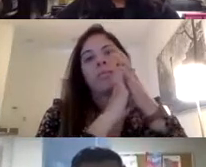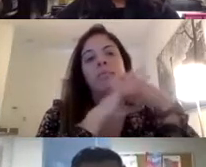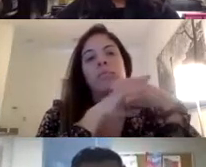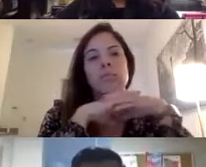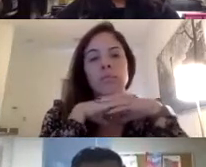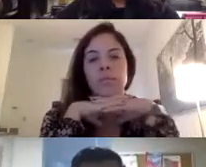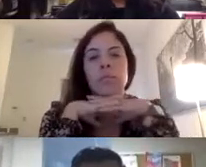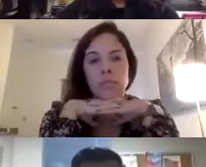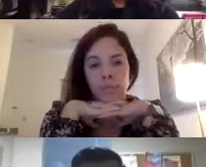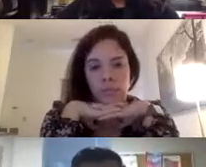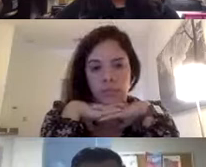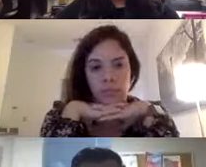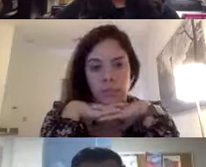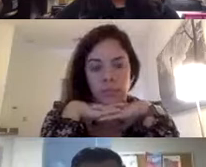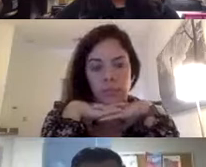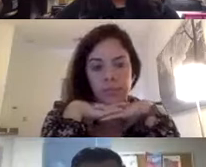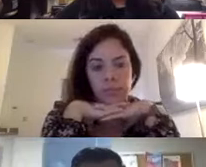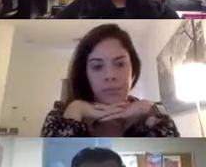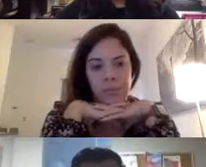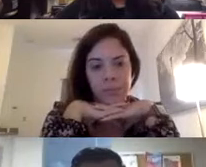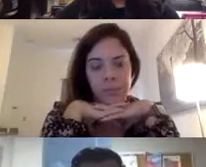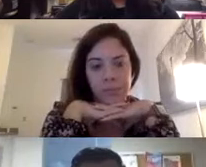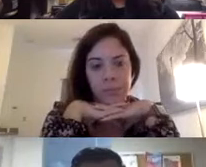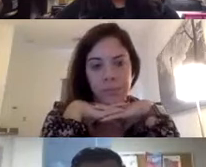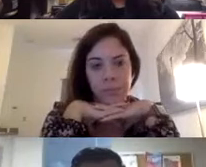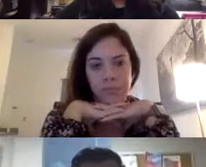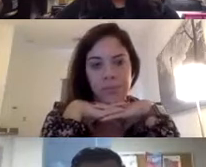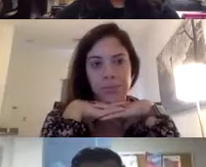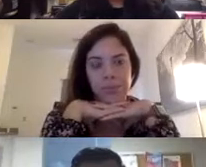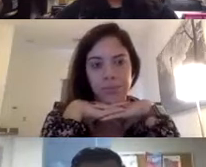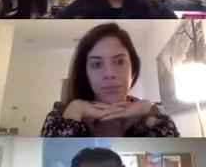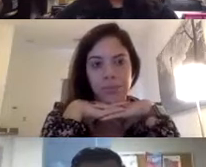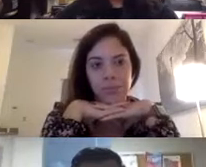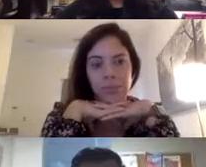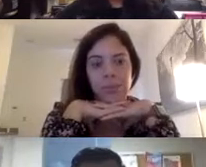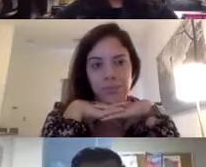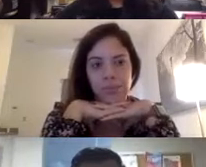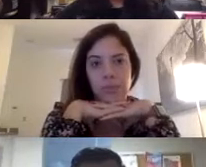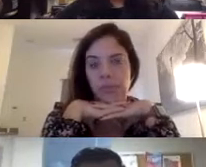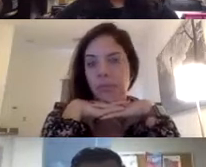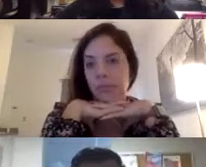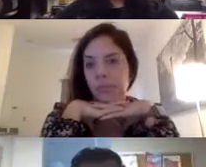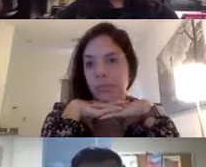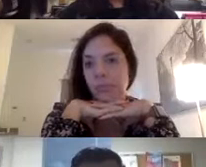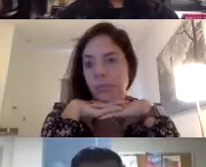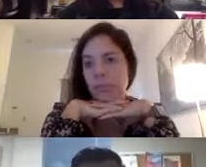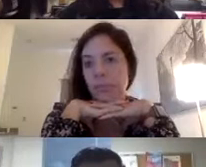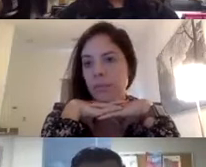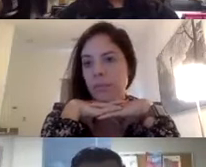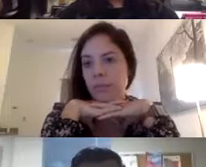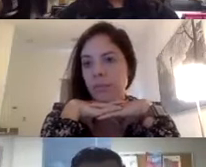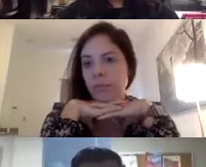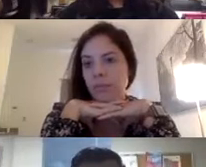tend to happen on a daily basis. They can be dismissful, they can be hurtful, but they're not your open, if you will, like